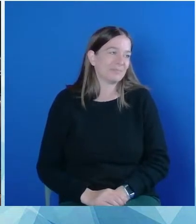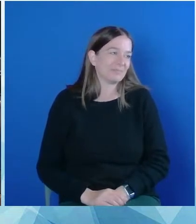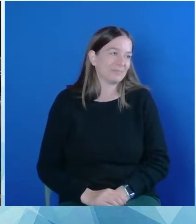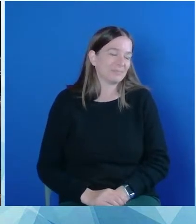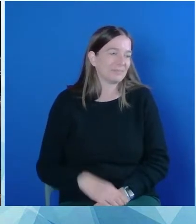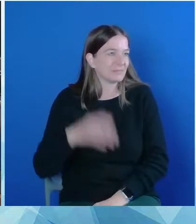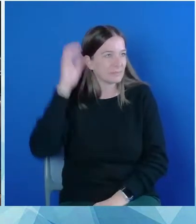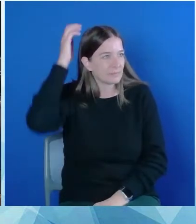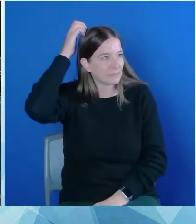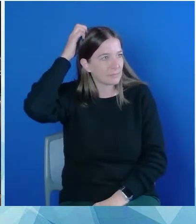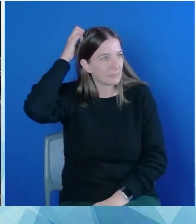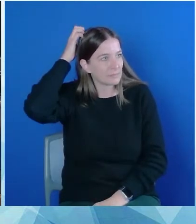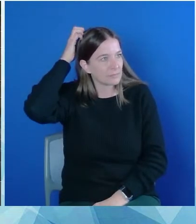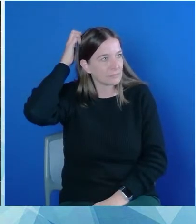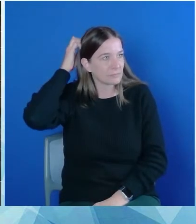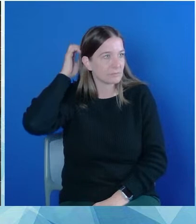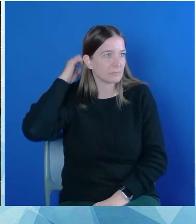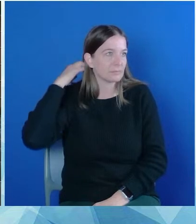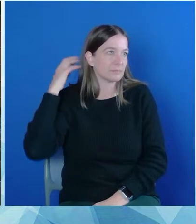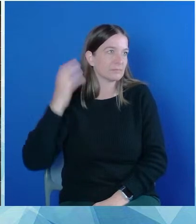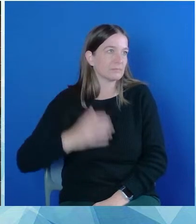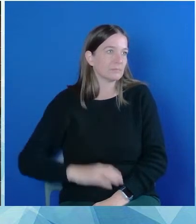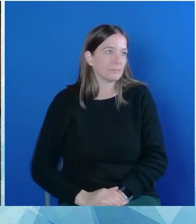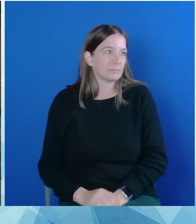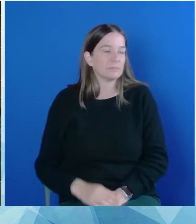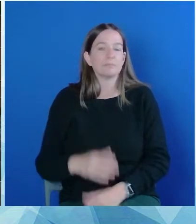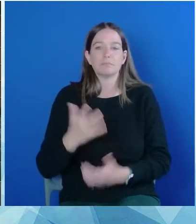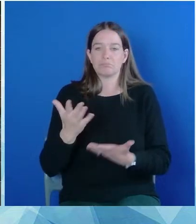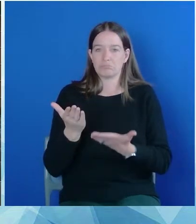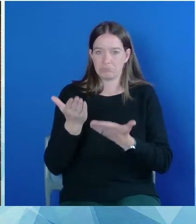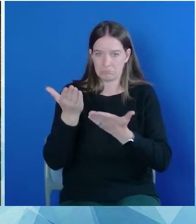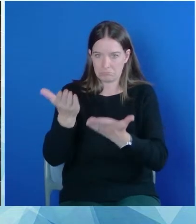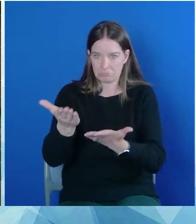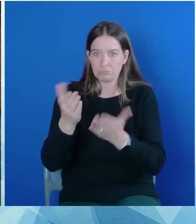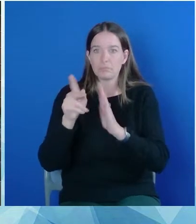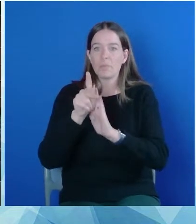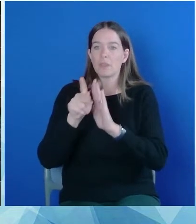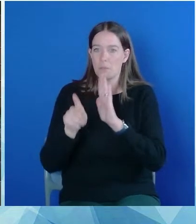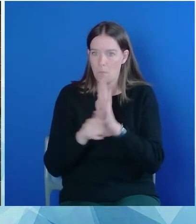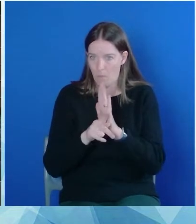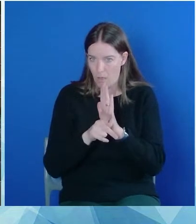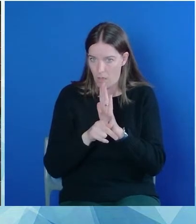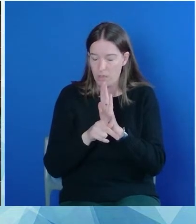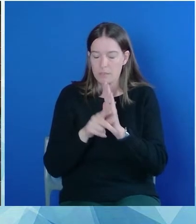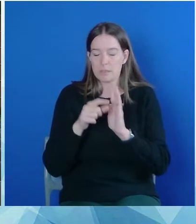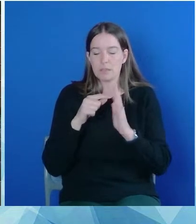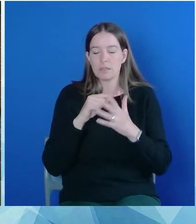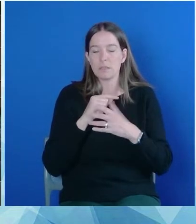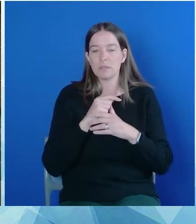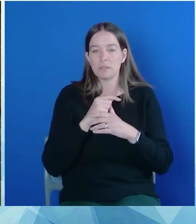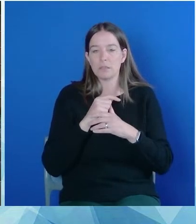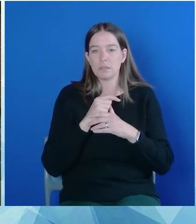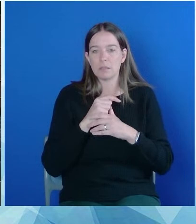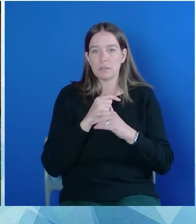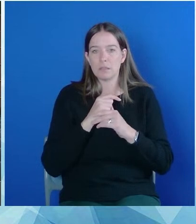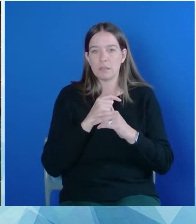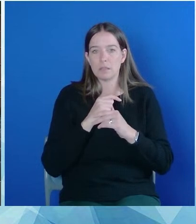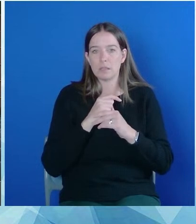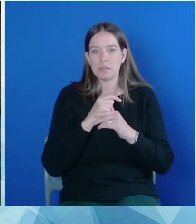So, board members, you have before you the policies which are being brought up